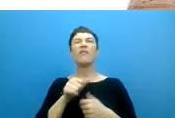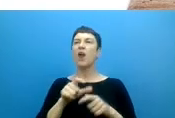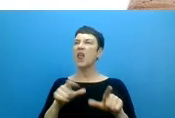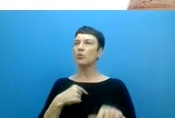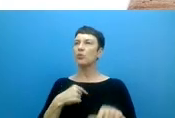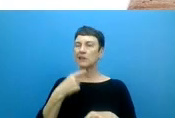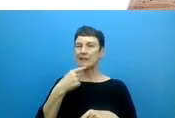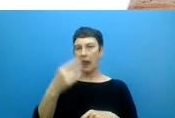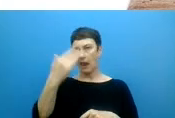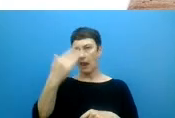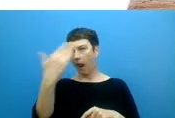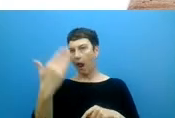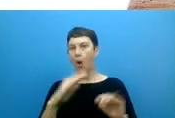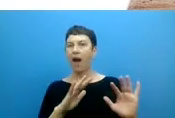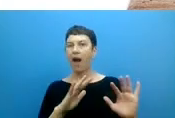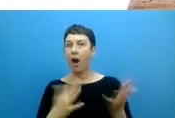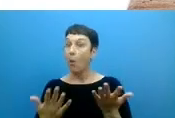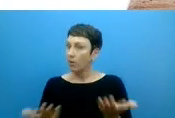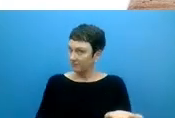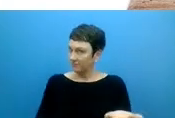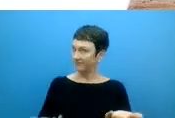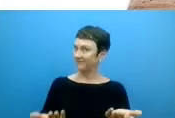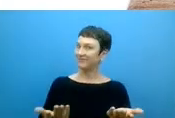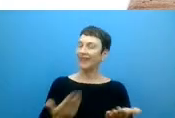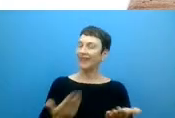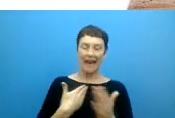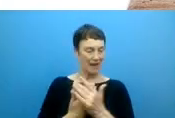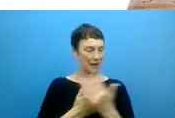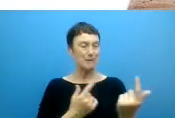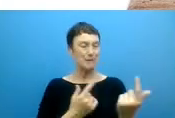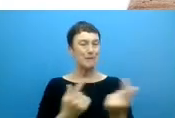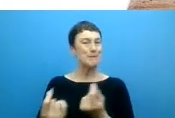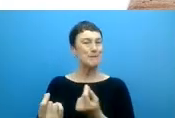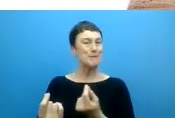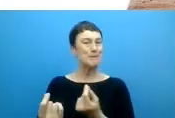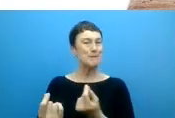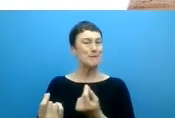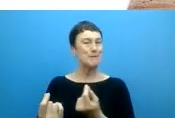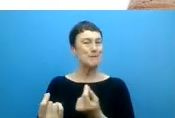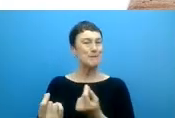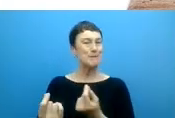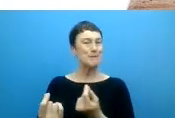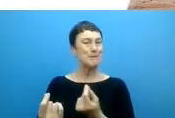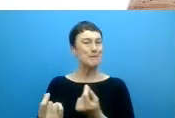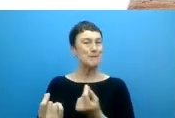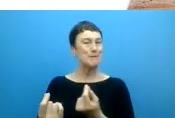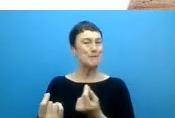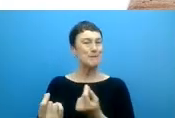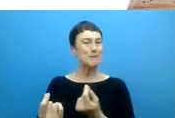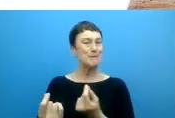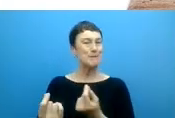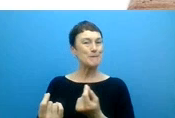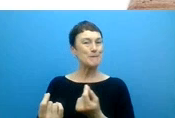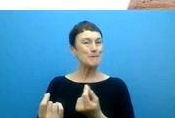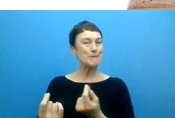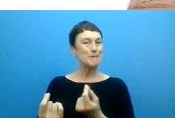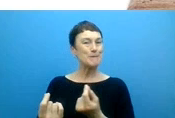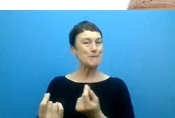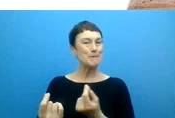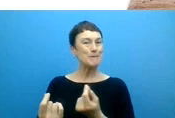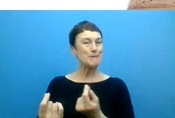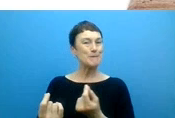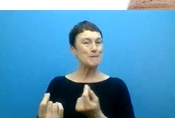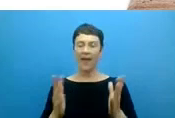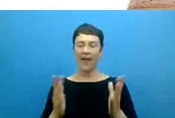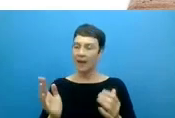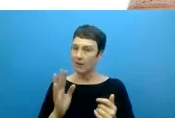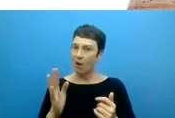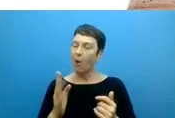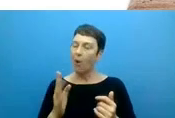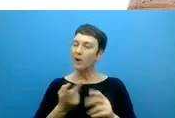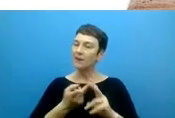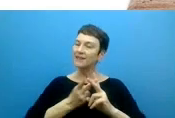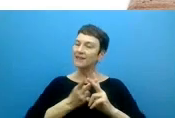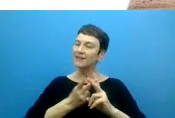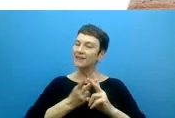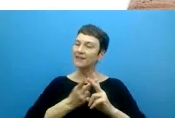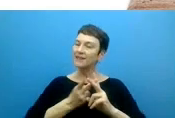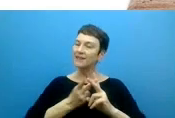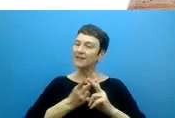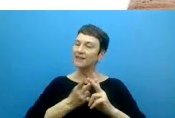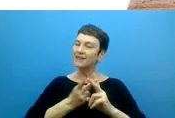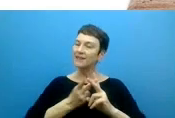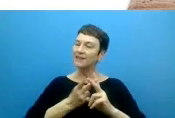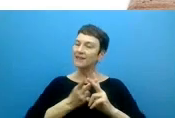in this space and just, make it like seeing that we don't have one standard, but we are welcoming to all of the different languages as